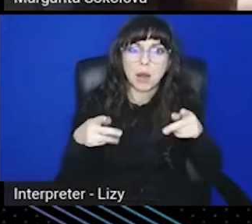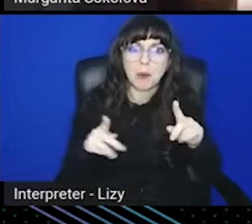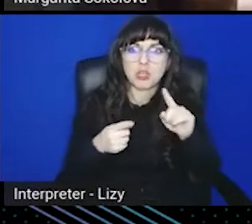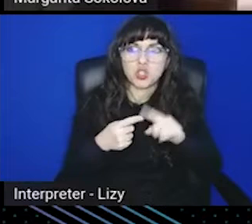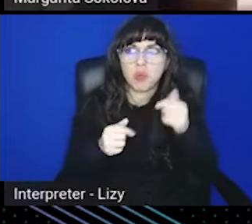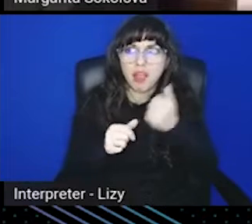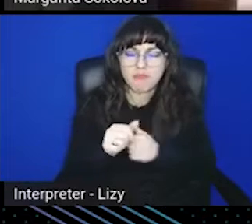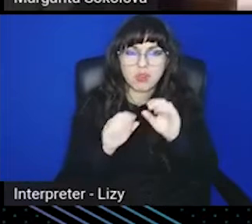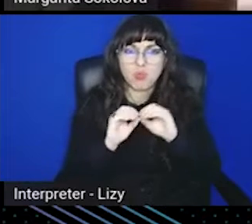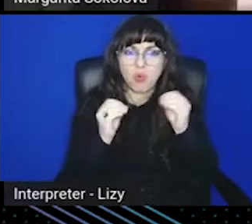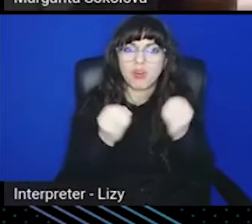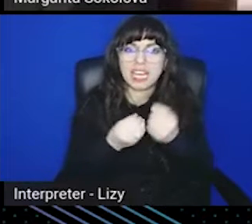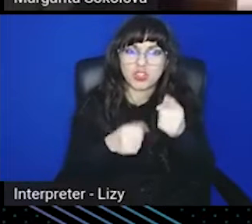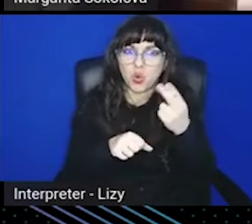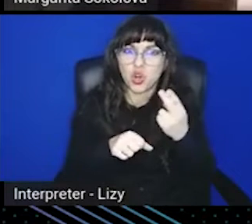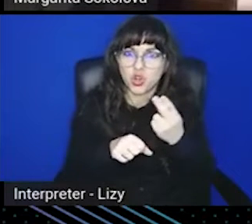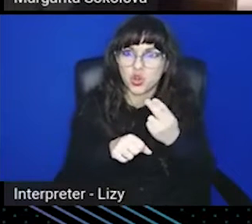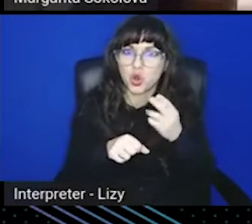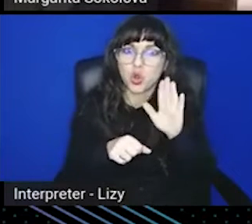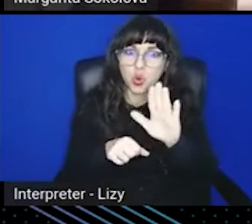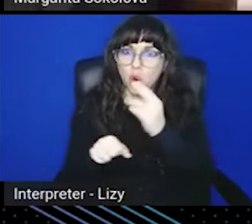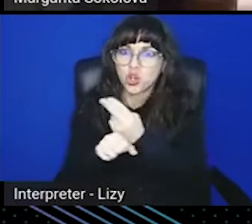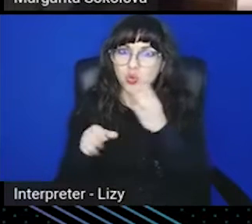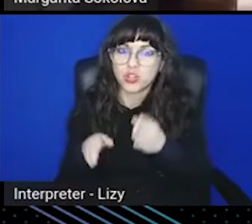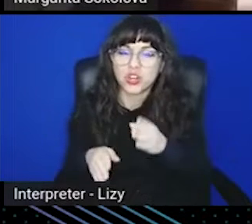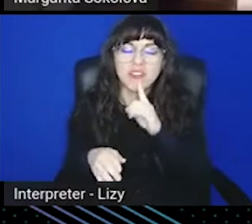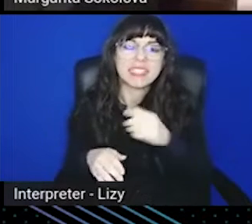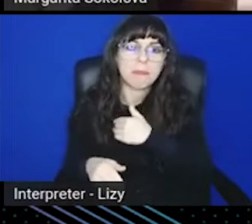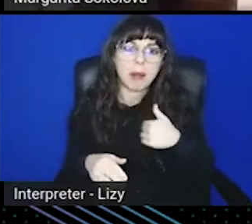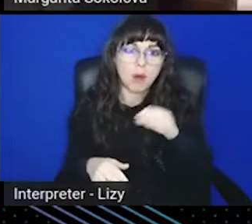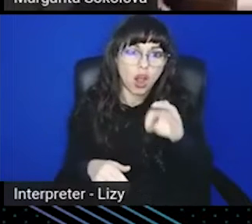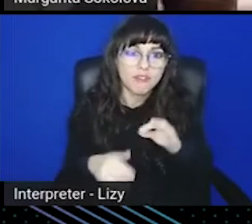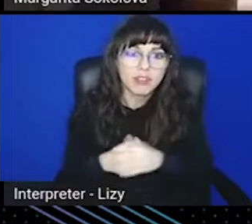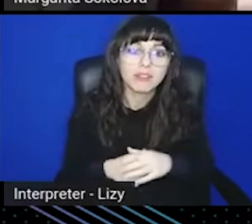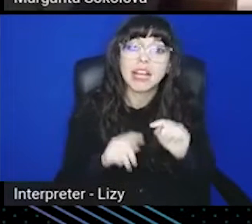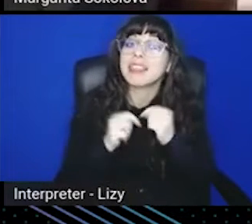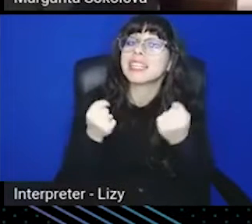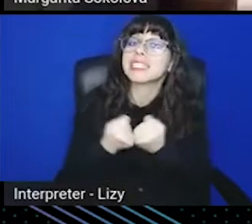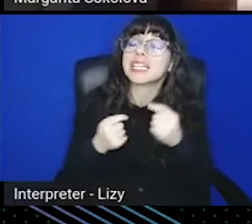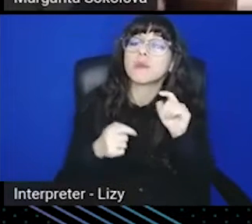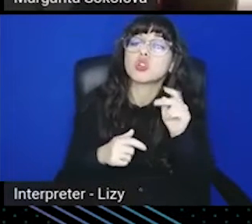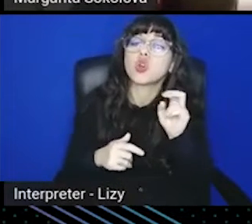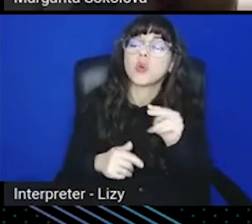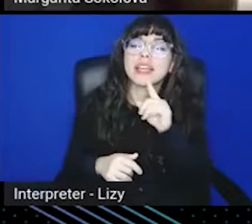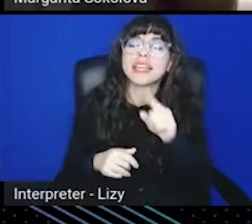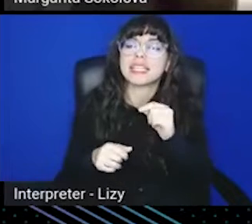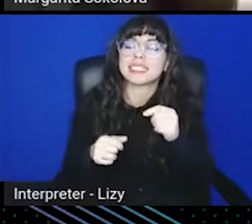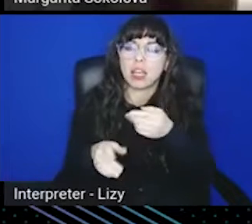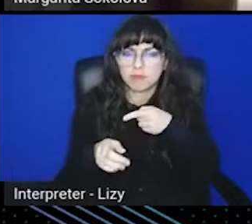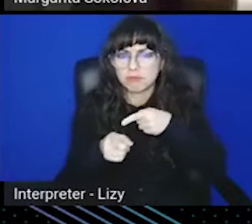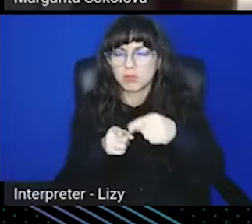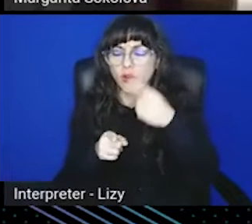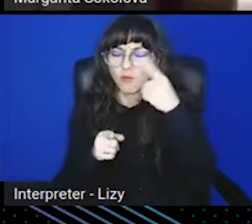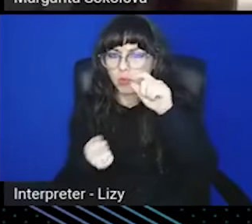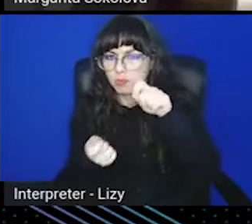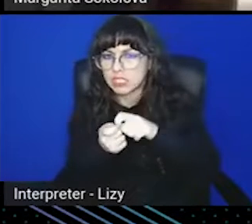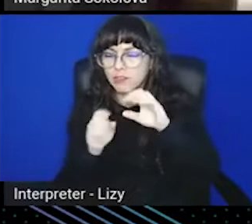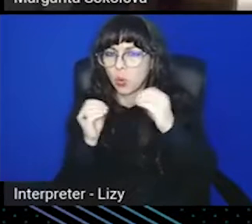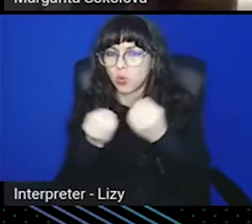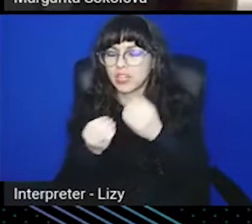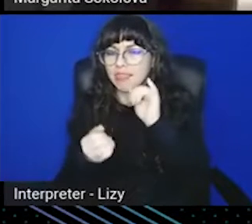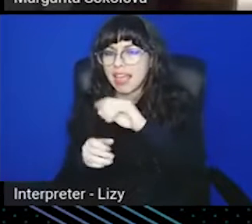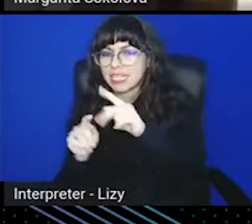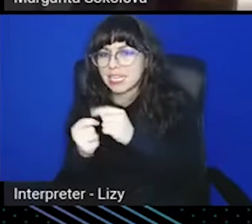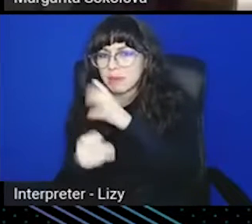organization that your user is a member of. A team token allows it to be scoped to the organization that that team is a part